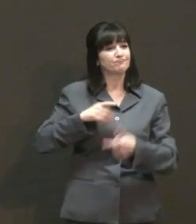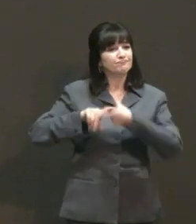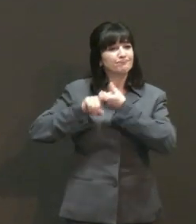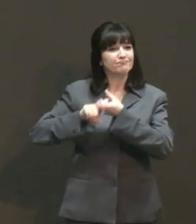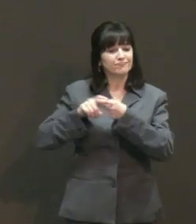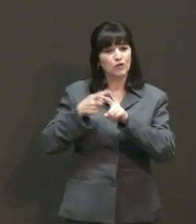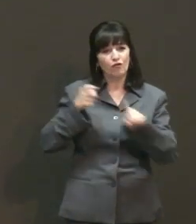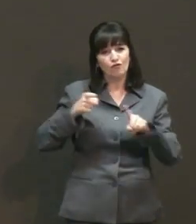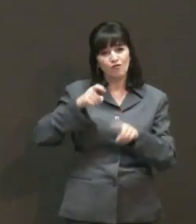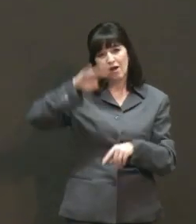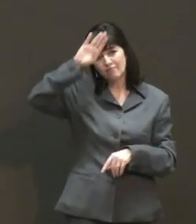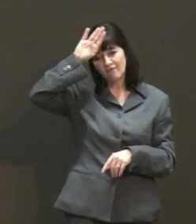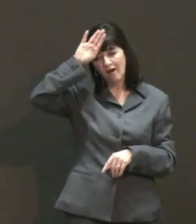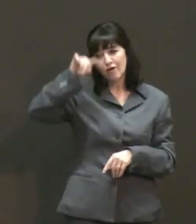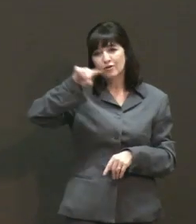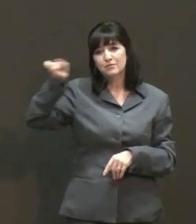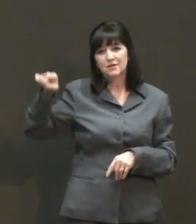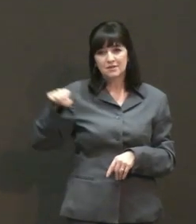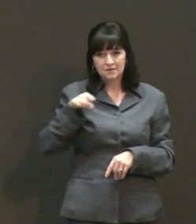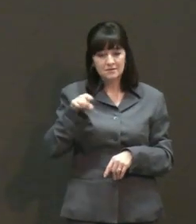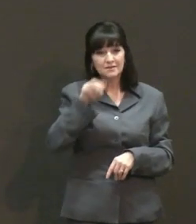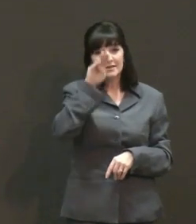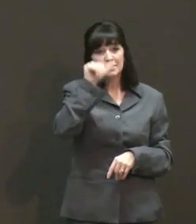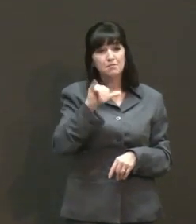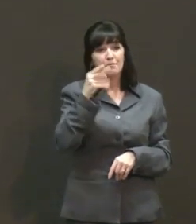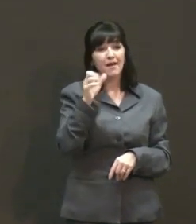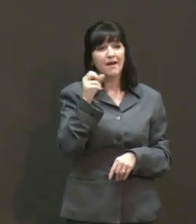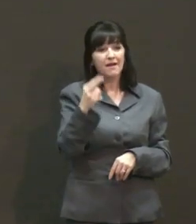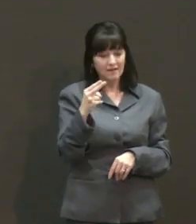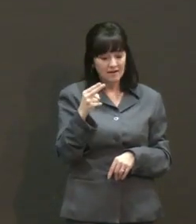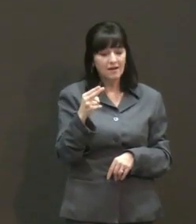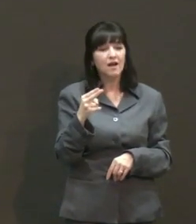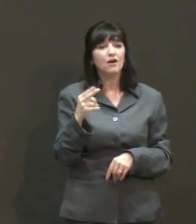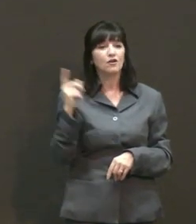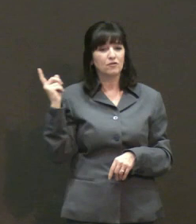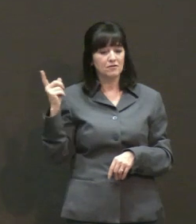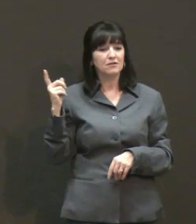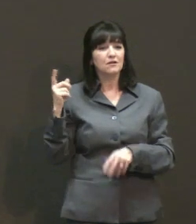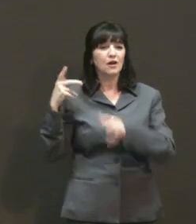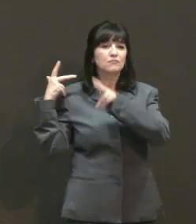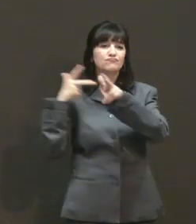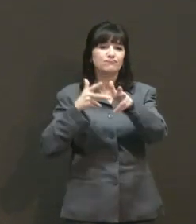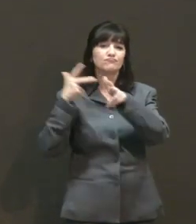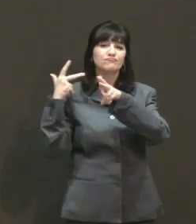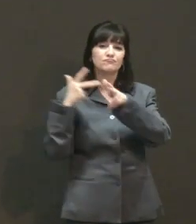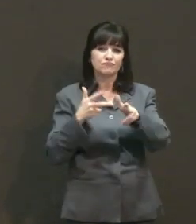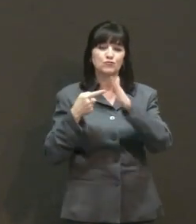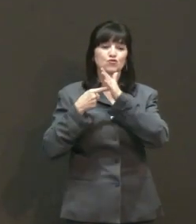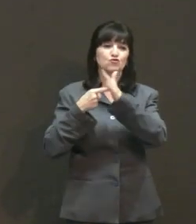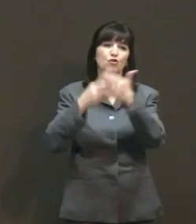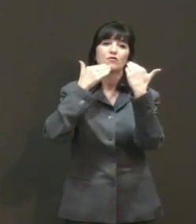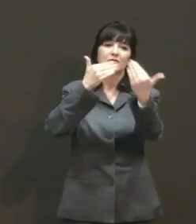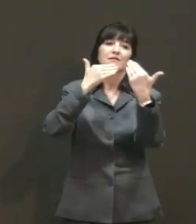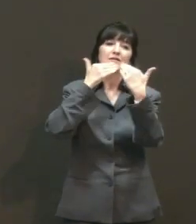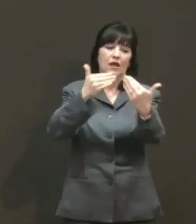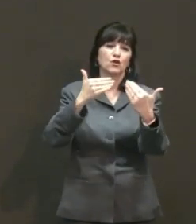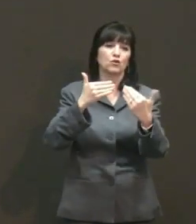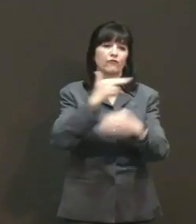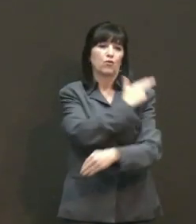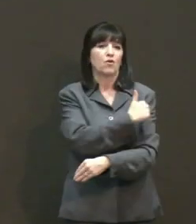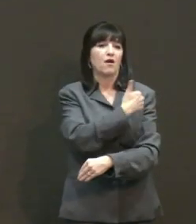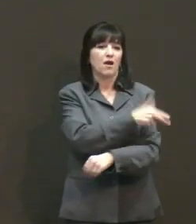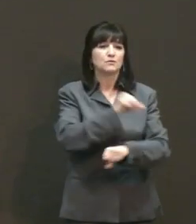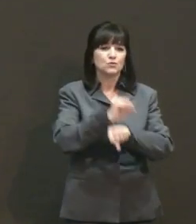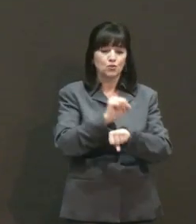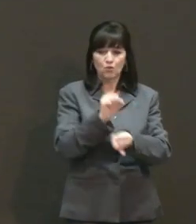day. Bay Health Fire Service down in Kent, Sussex County went to the new Bay Health site in Sussex to show their appreciation for the healthcare workers. I think we